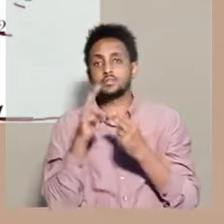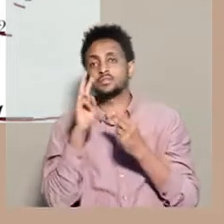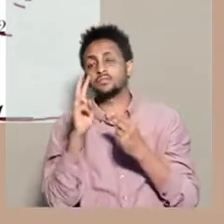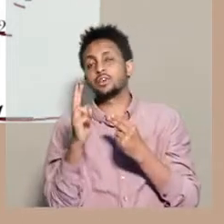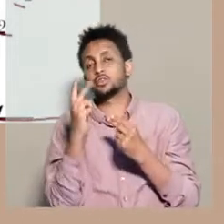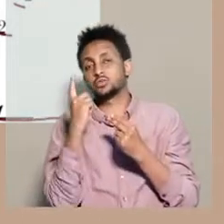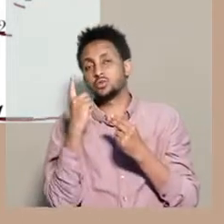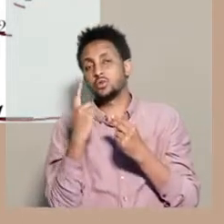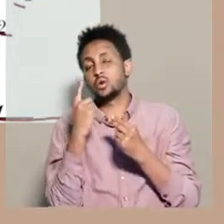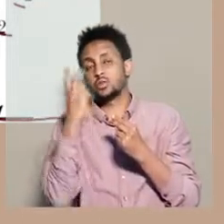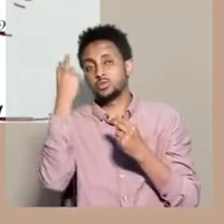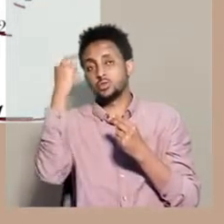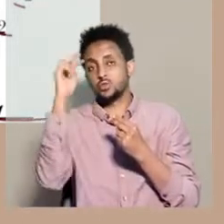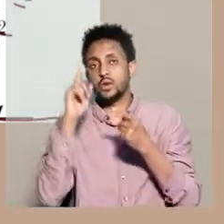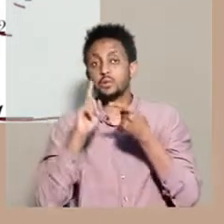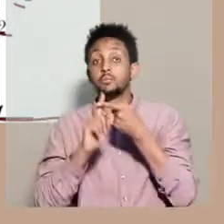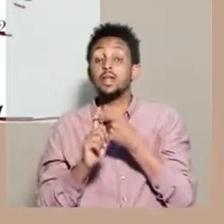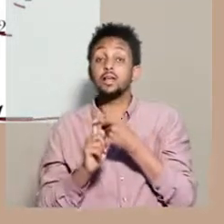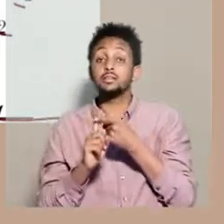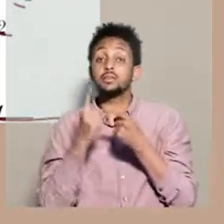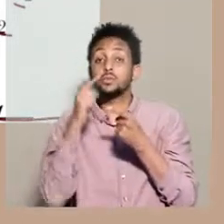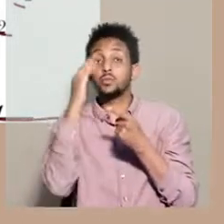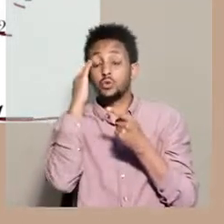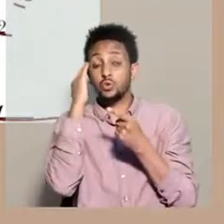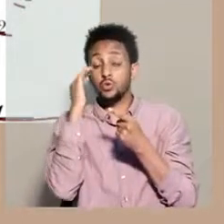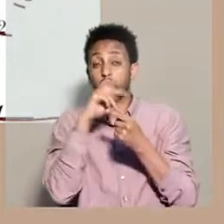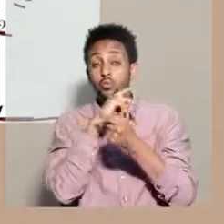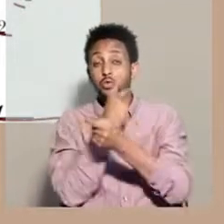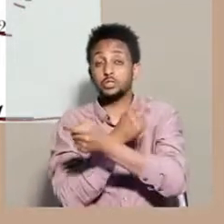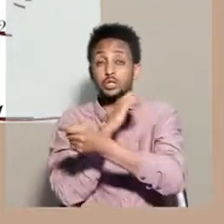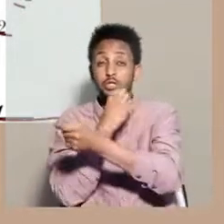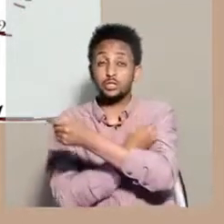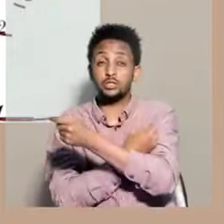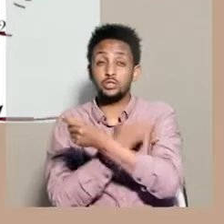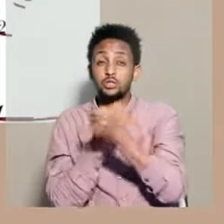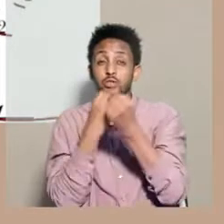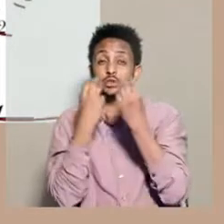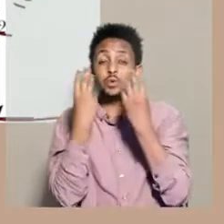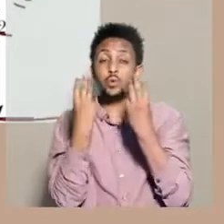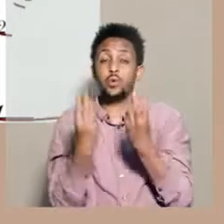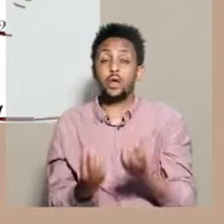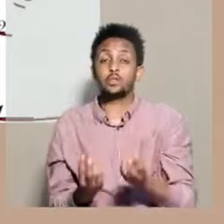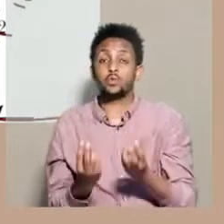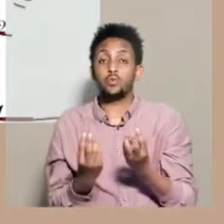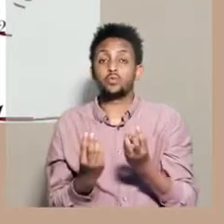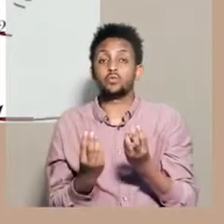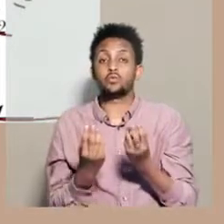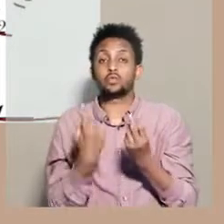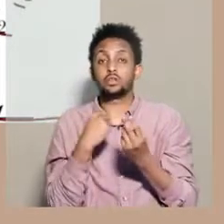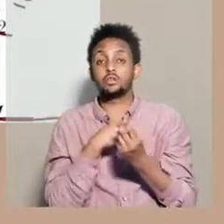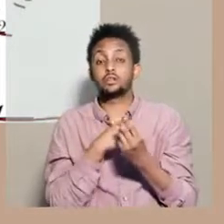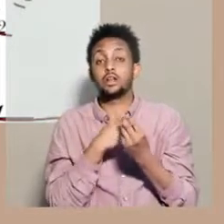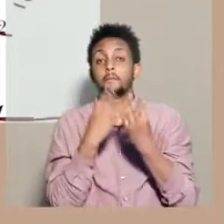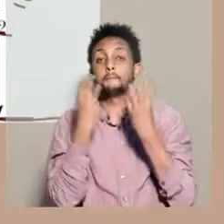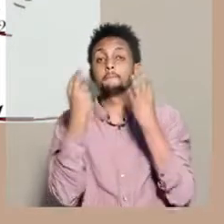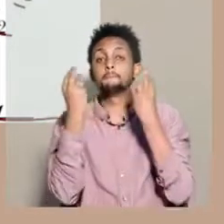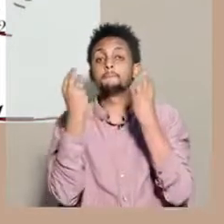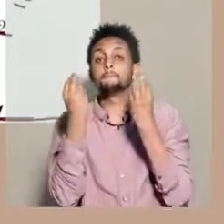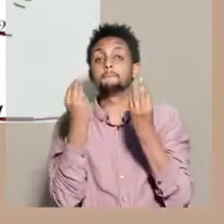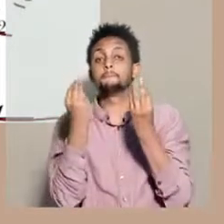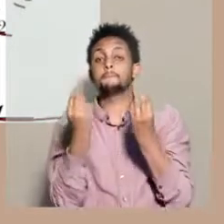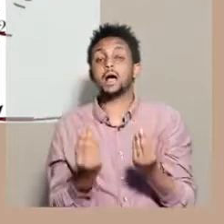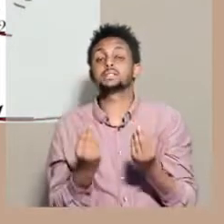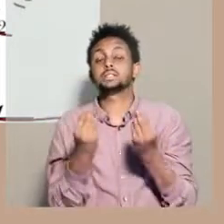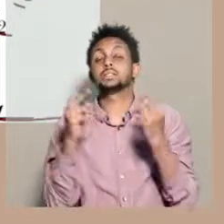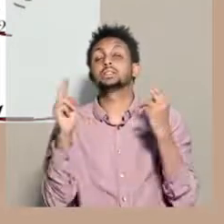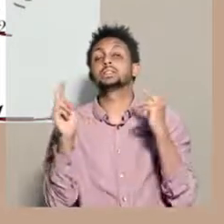velocity v1 squared plus, we know that the potential energy due to the weight of the fluid can be given as mass